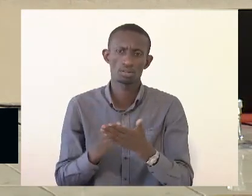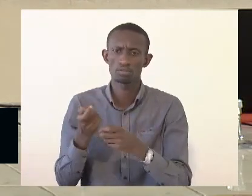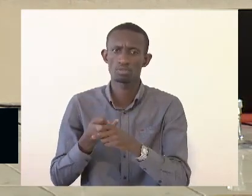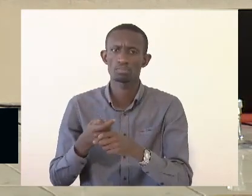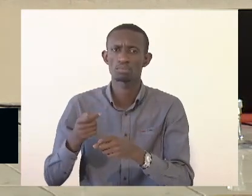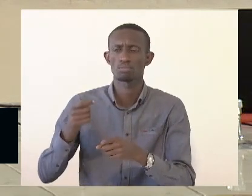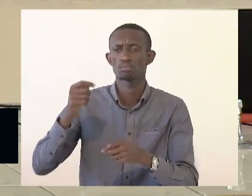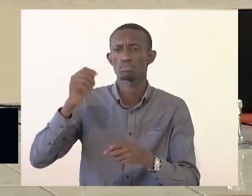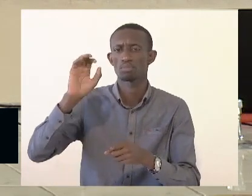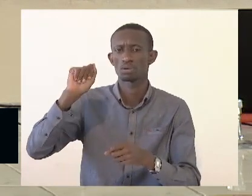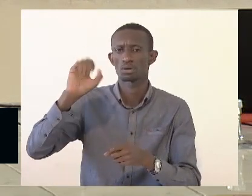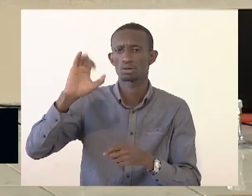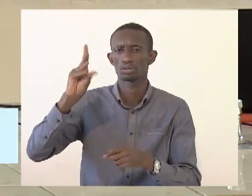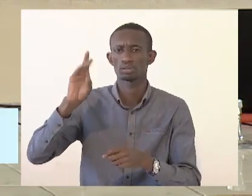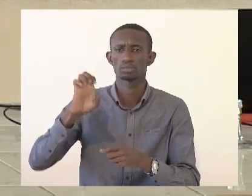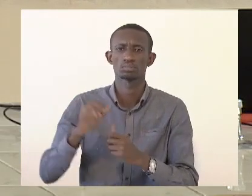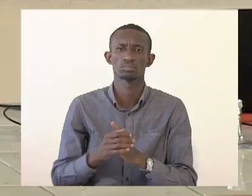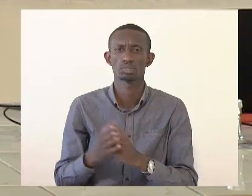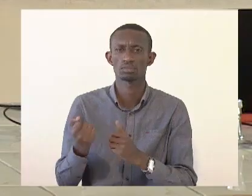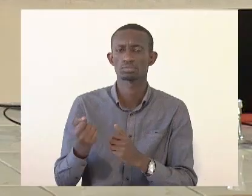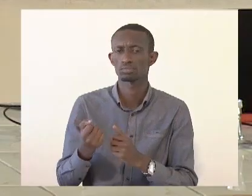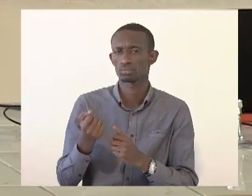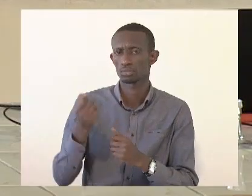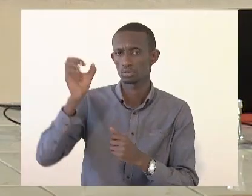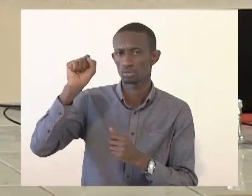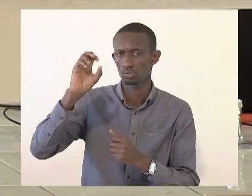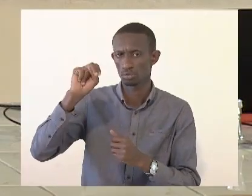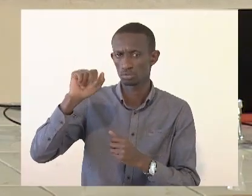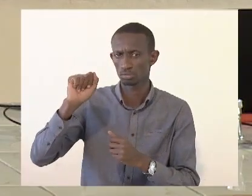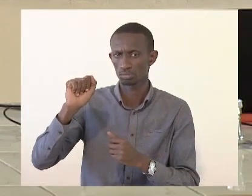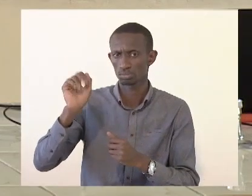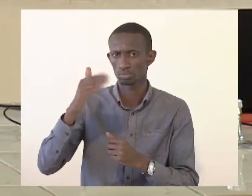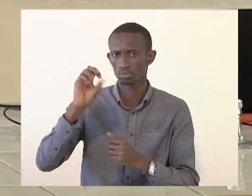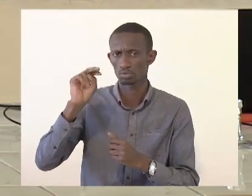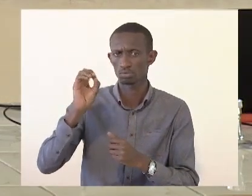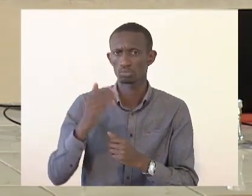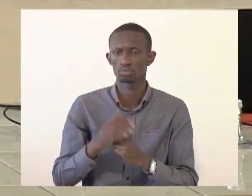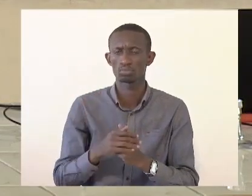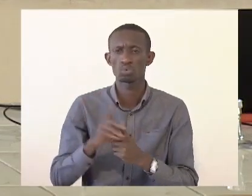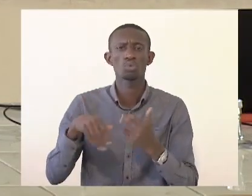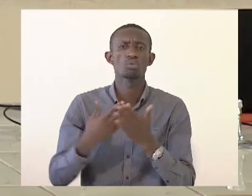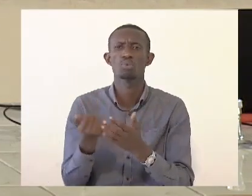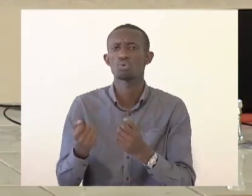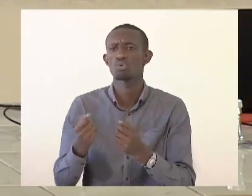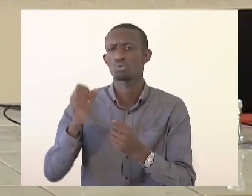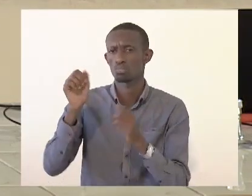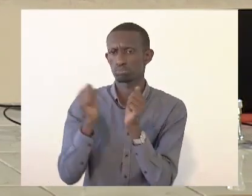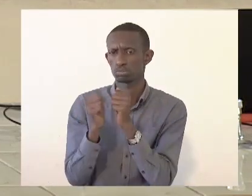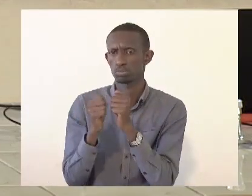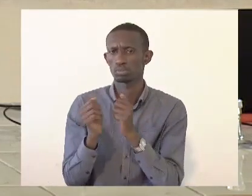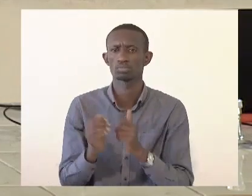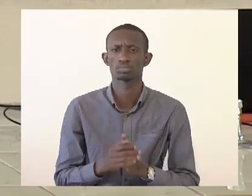sodium nitrate. As we know, all nitrates are soluble, so sodium nitrate will be in